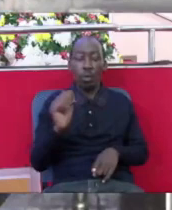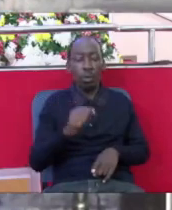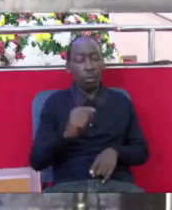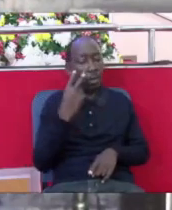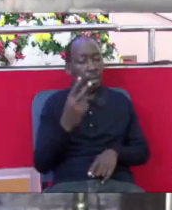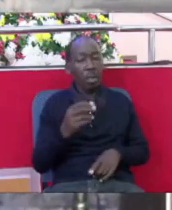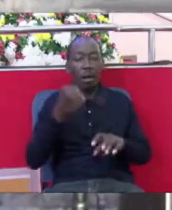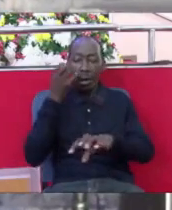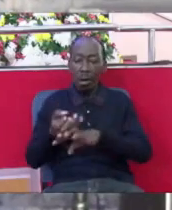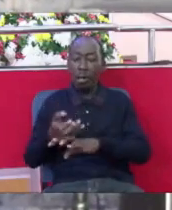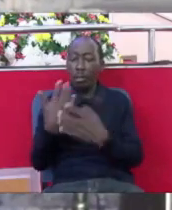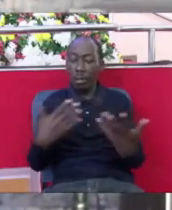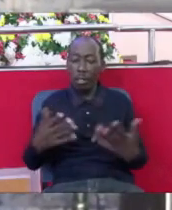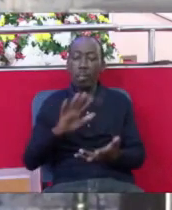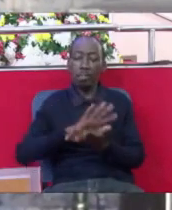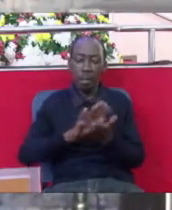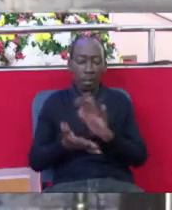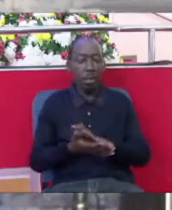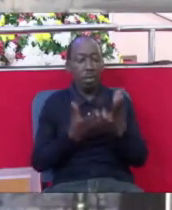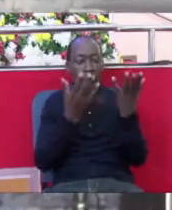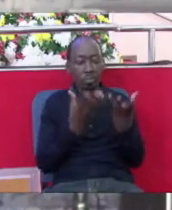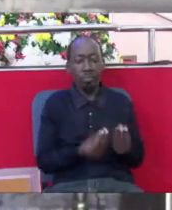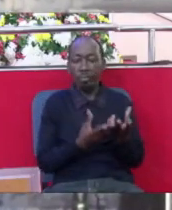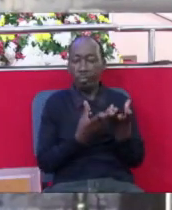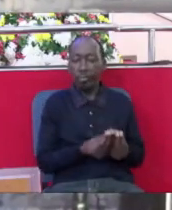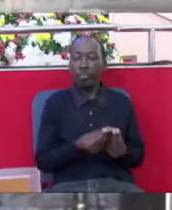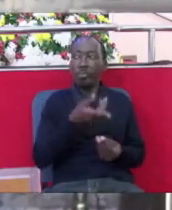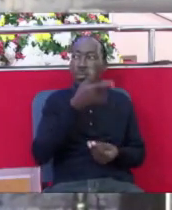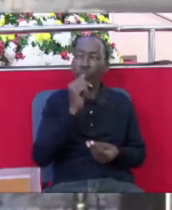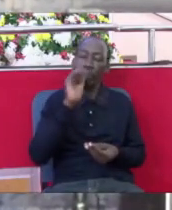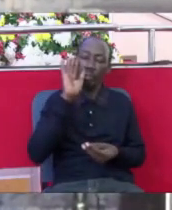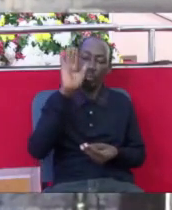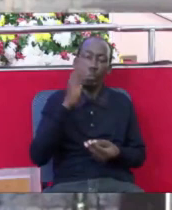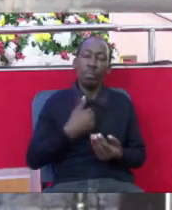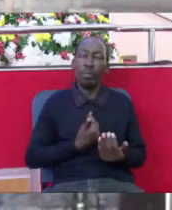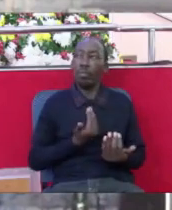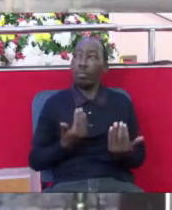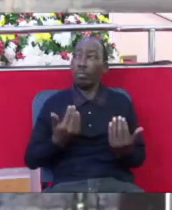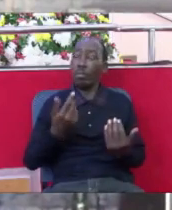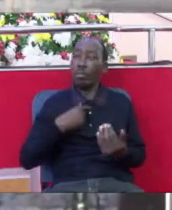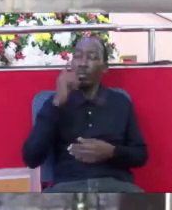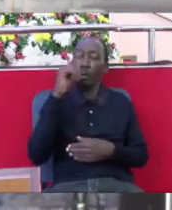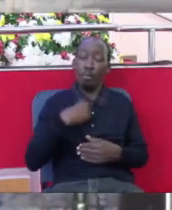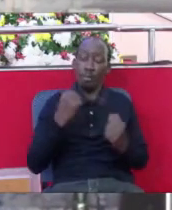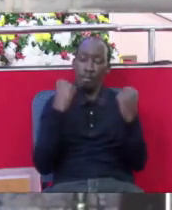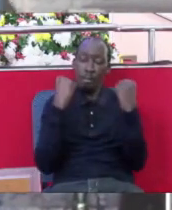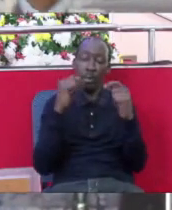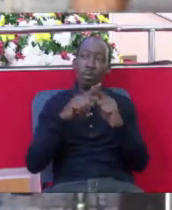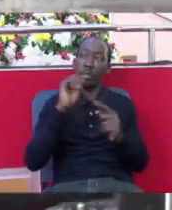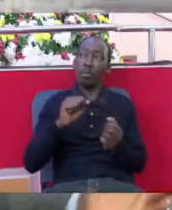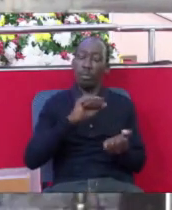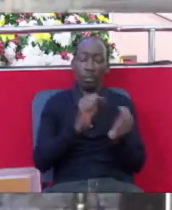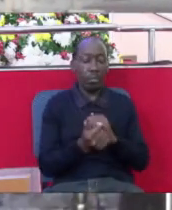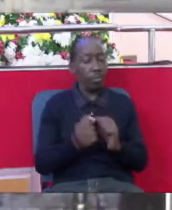becomes possible. Kila ambacho hakiwezekani kinawezekana. Because the I am always determines the I can. Kwa sababu aliye yeye ana uwezo wa kusema itatendeka. Because Jesus